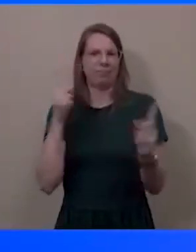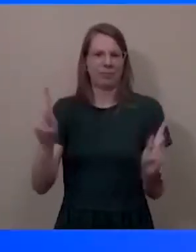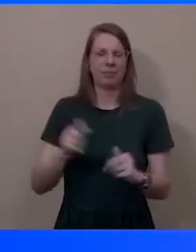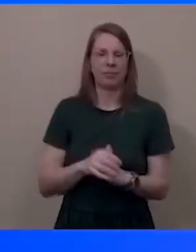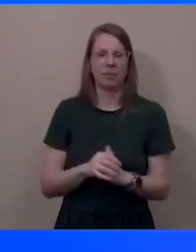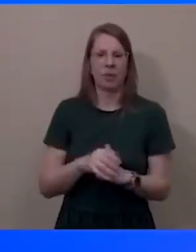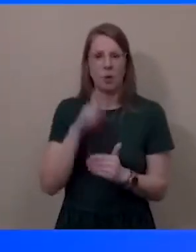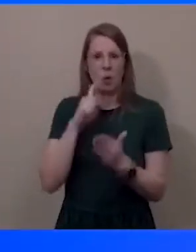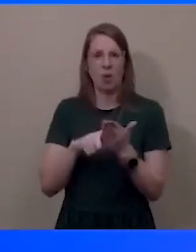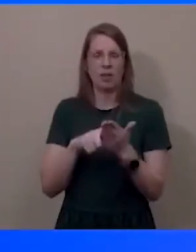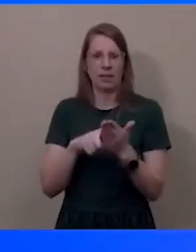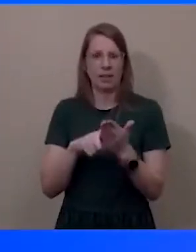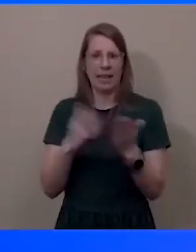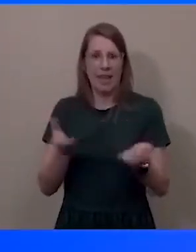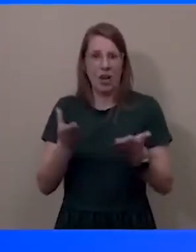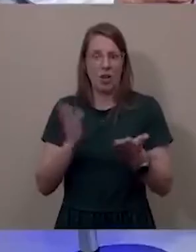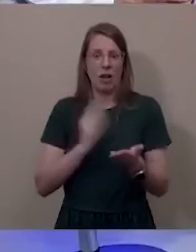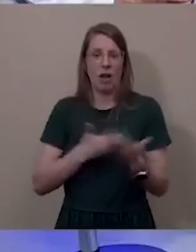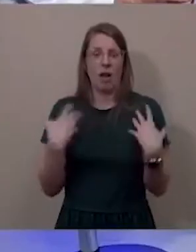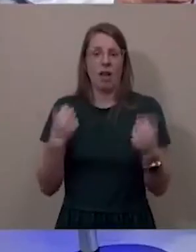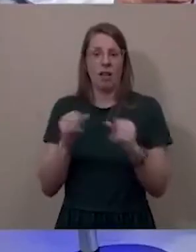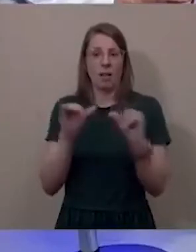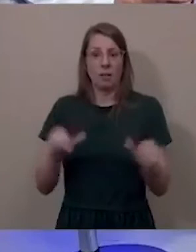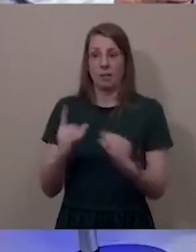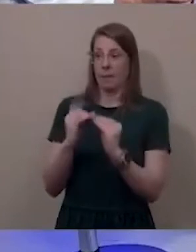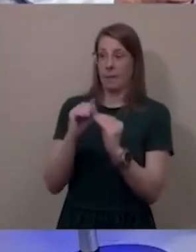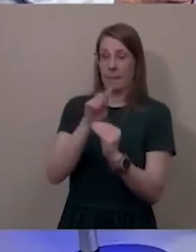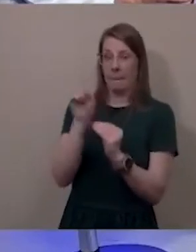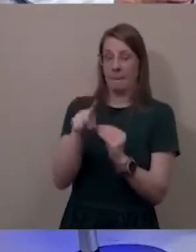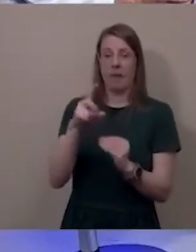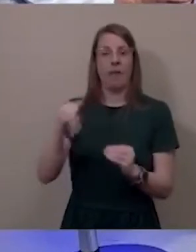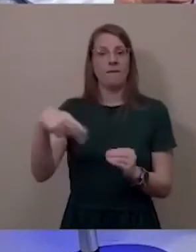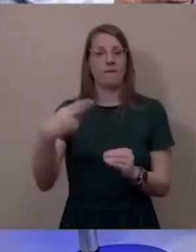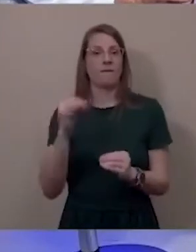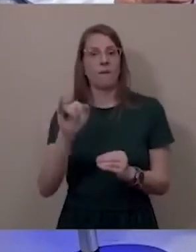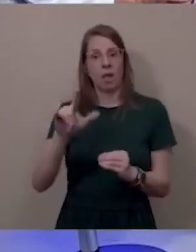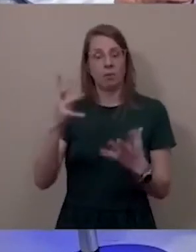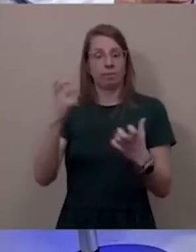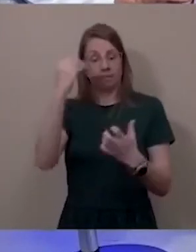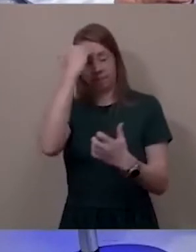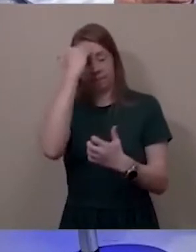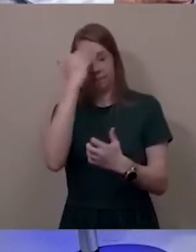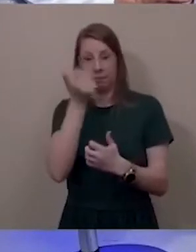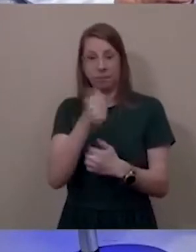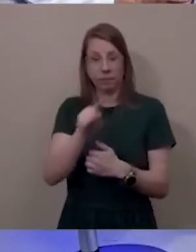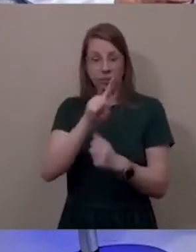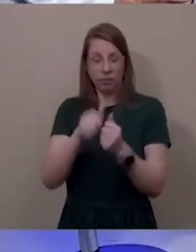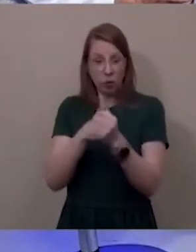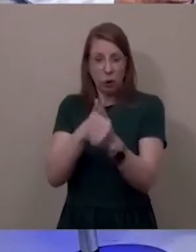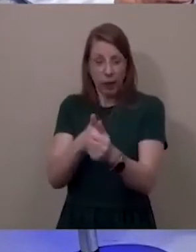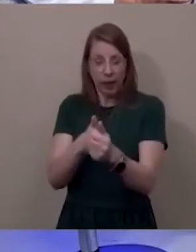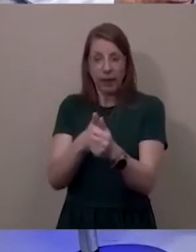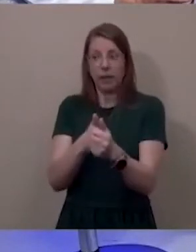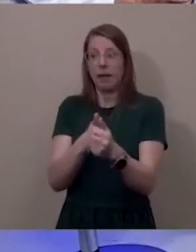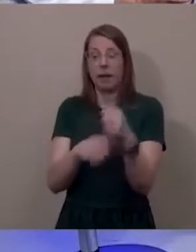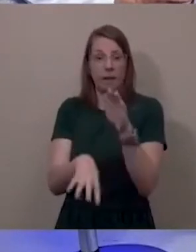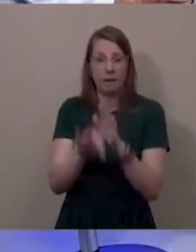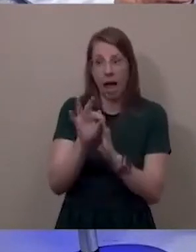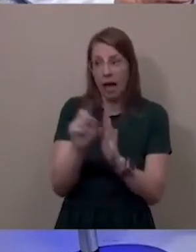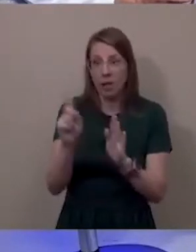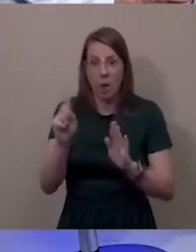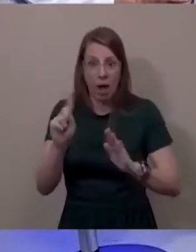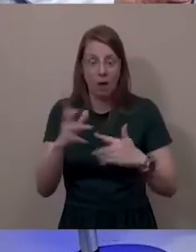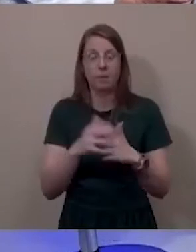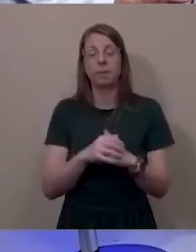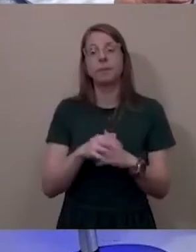our health system. So. All One right. more? One more. Okay, Phil wants to know, is anyone tracking this and where he can find it? His